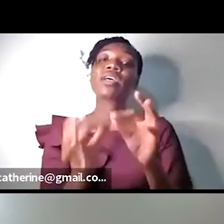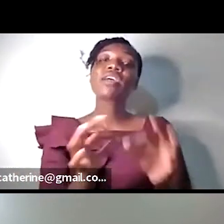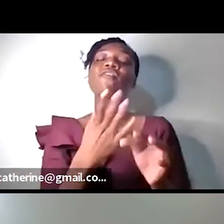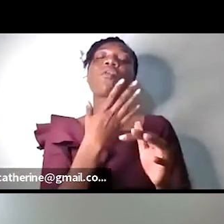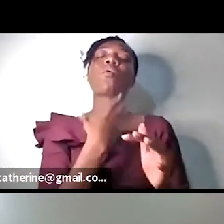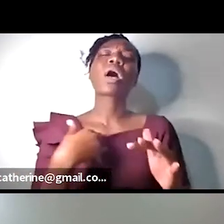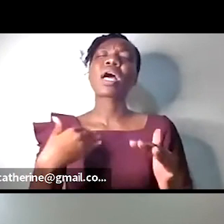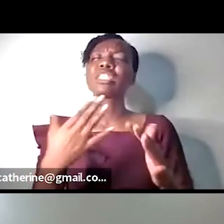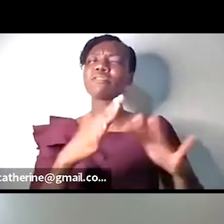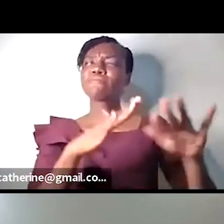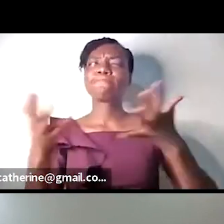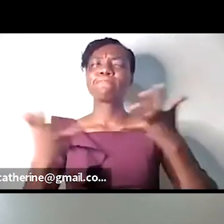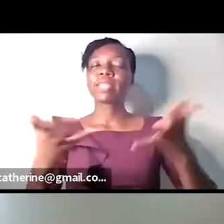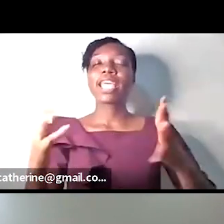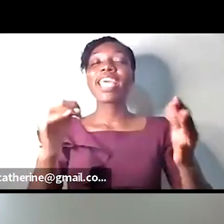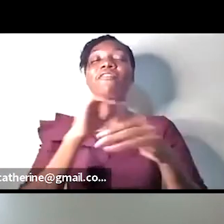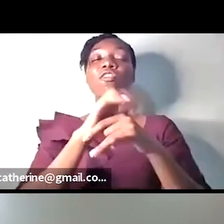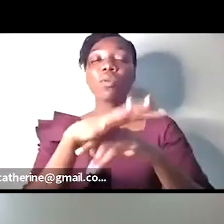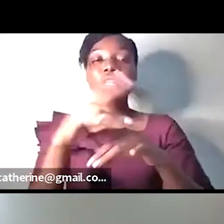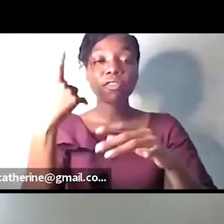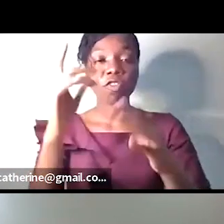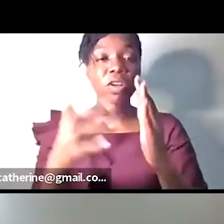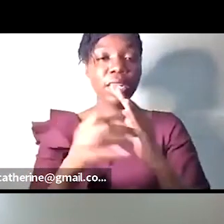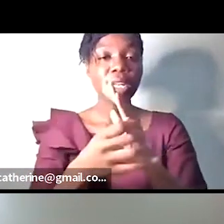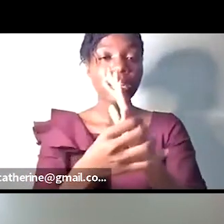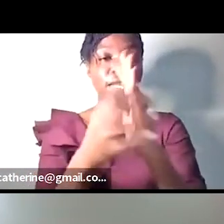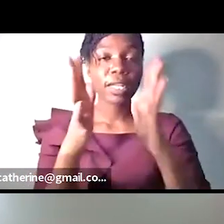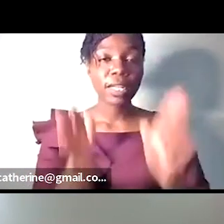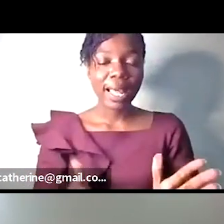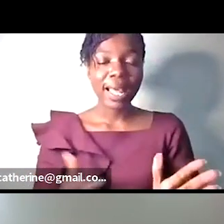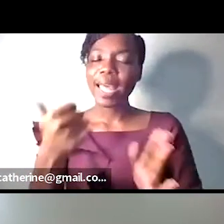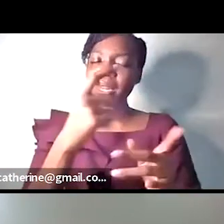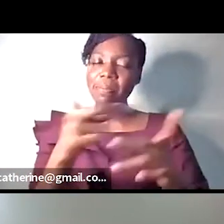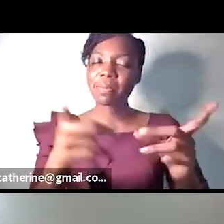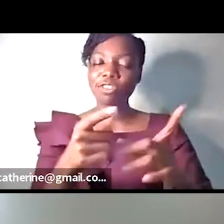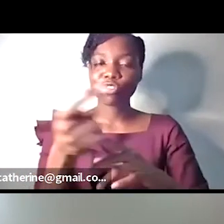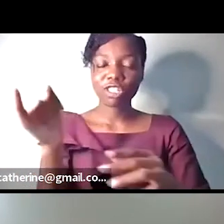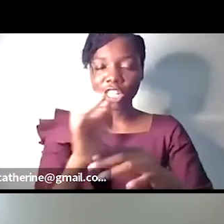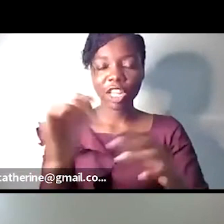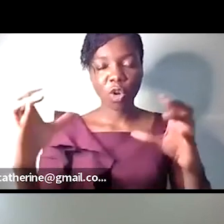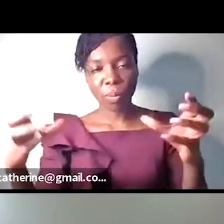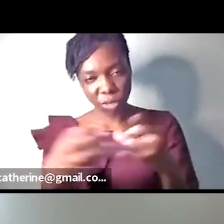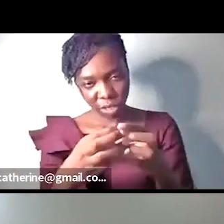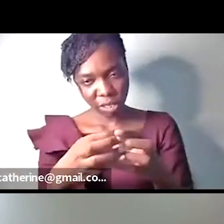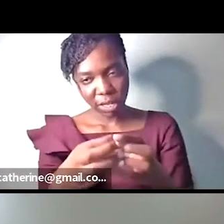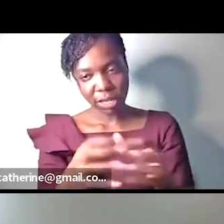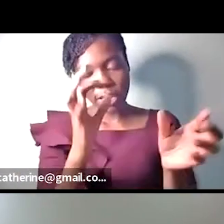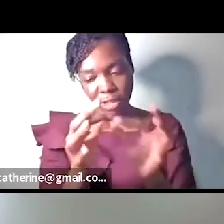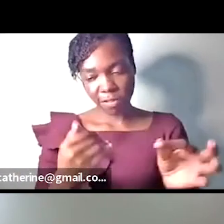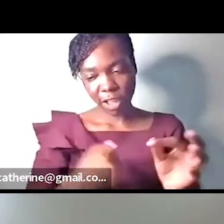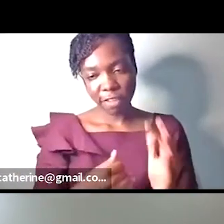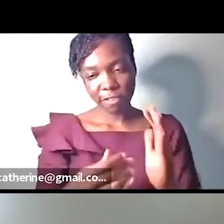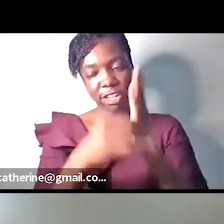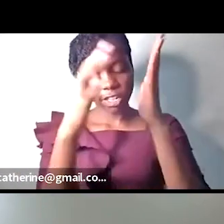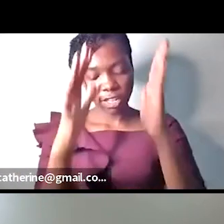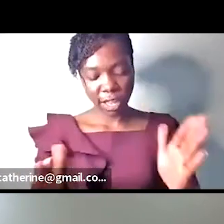of respected leaders. So wherever you are in the community, whether at the leadership space,